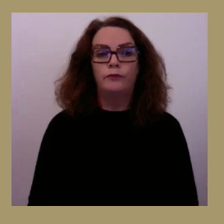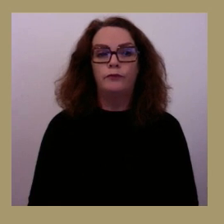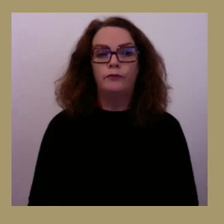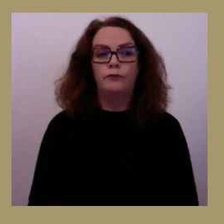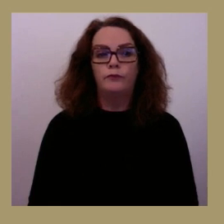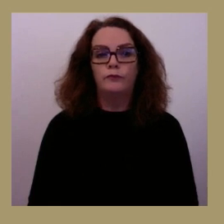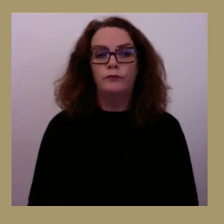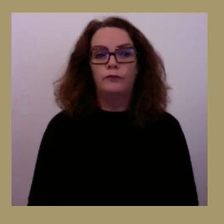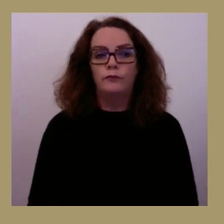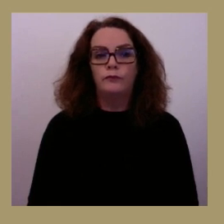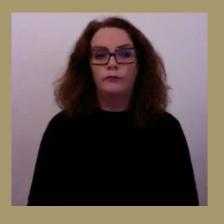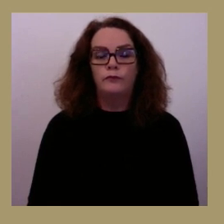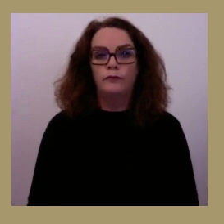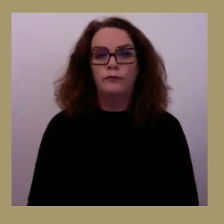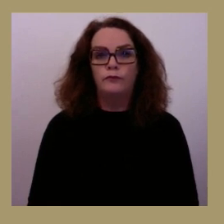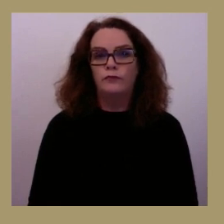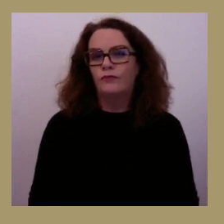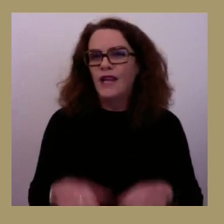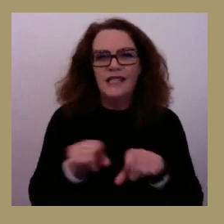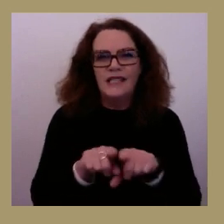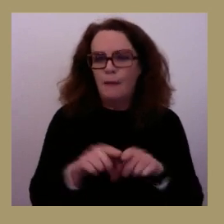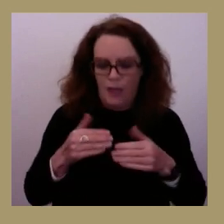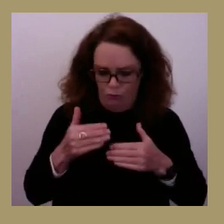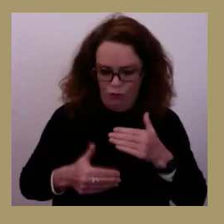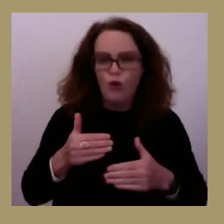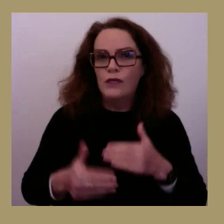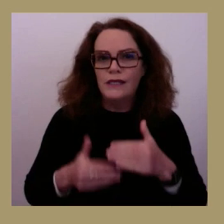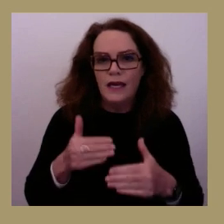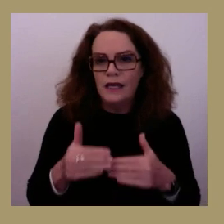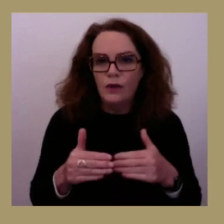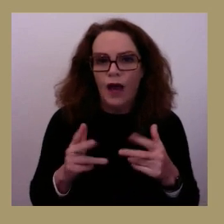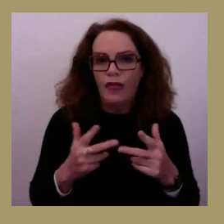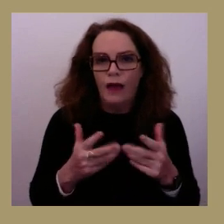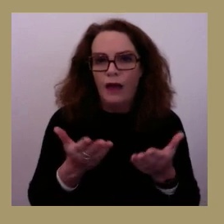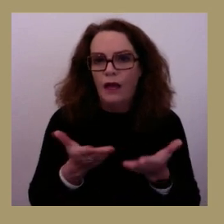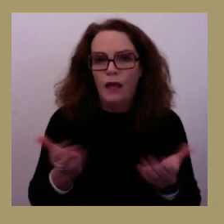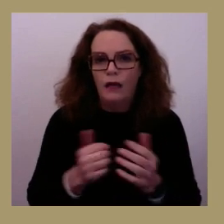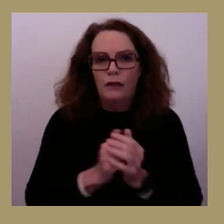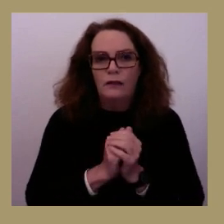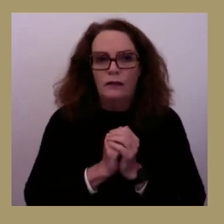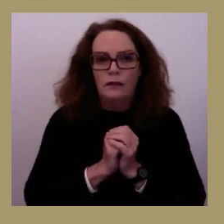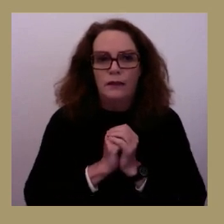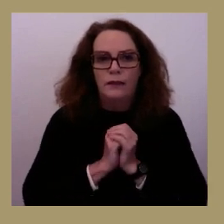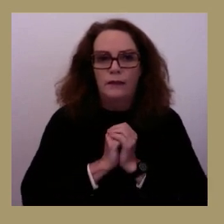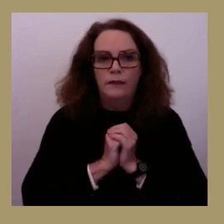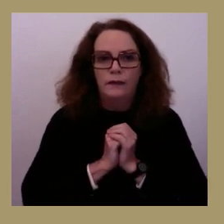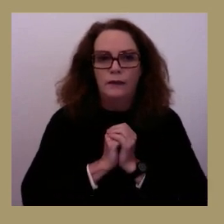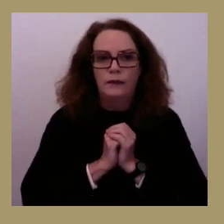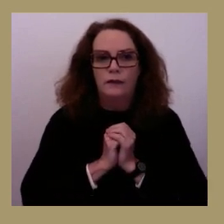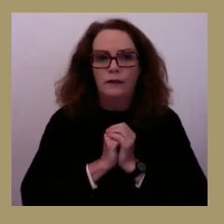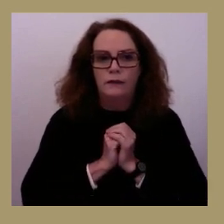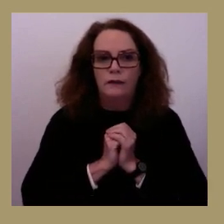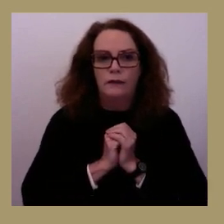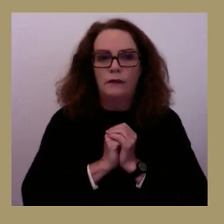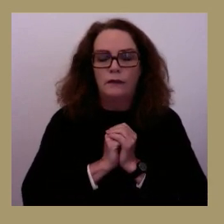Very similar process to when creating an account, but at this juncture, customers only need to provide their email address.